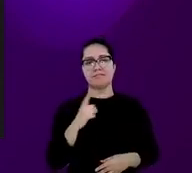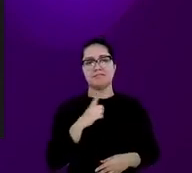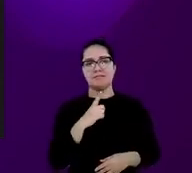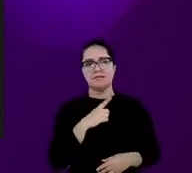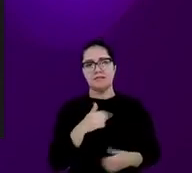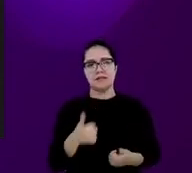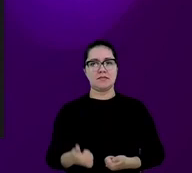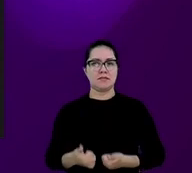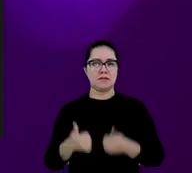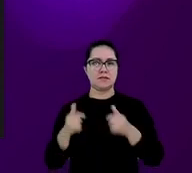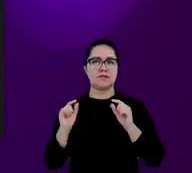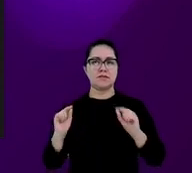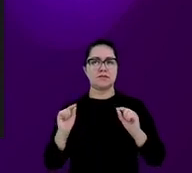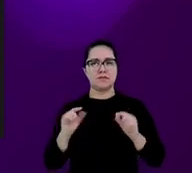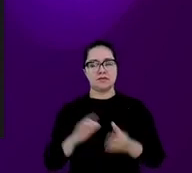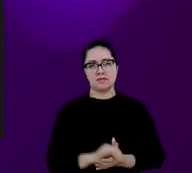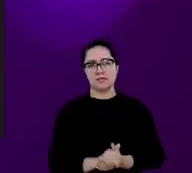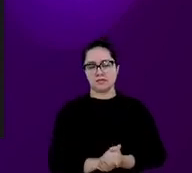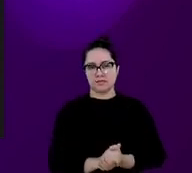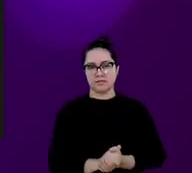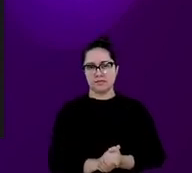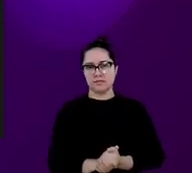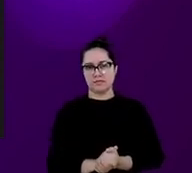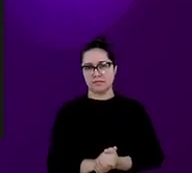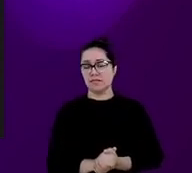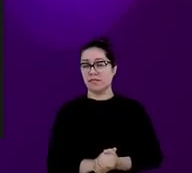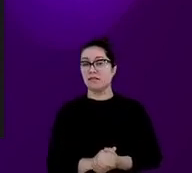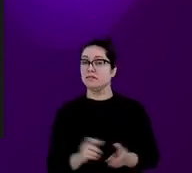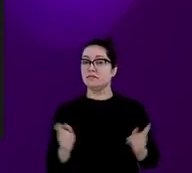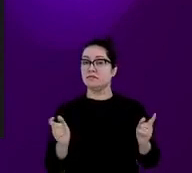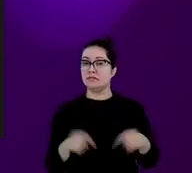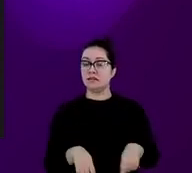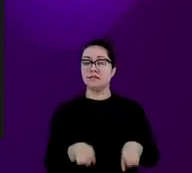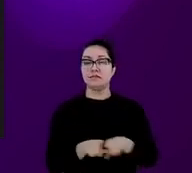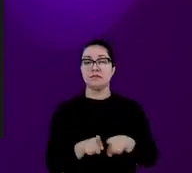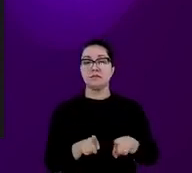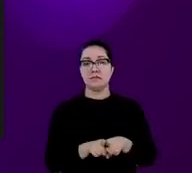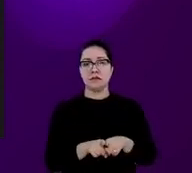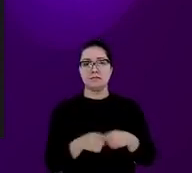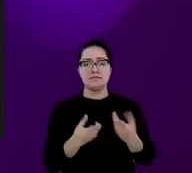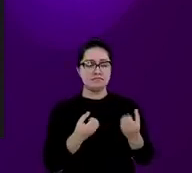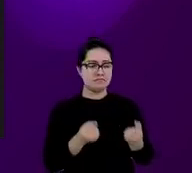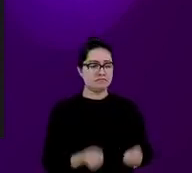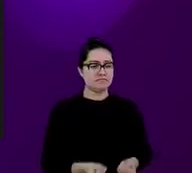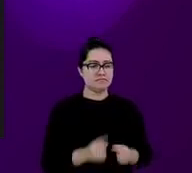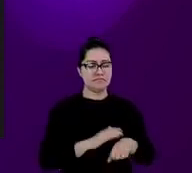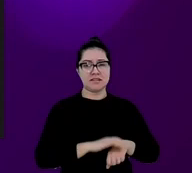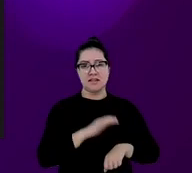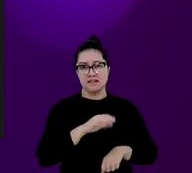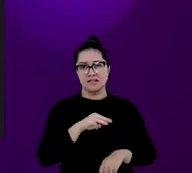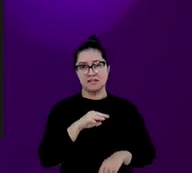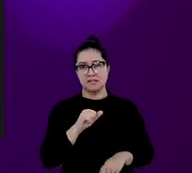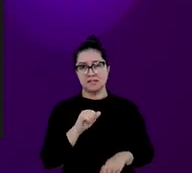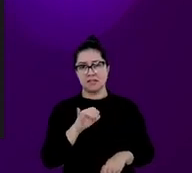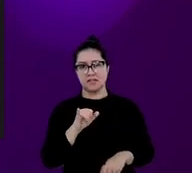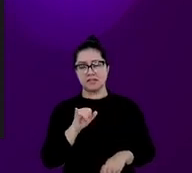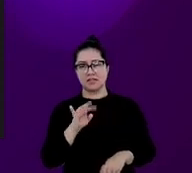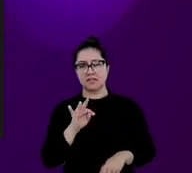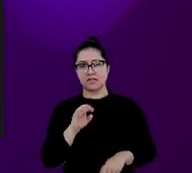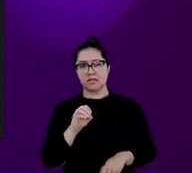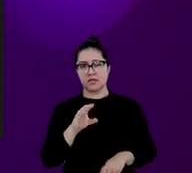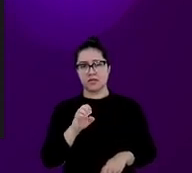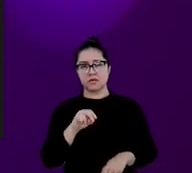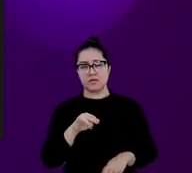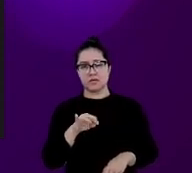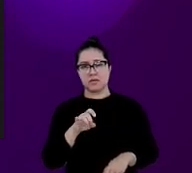can overload the mitochondria, I believe, with somehow I think